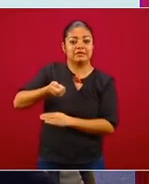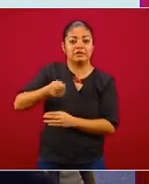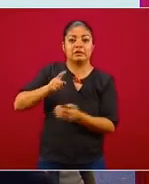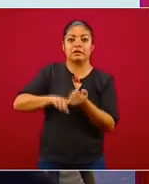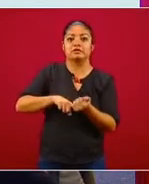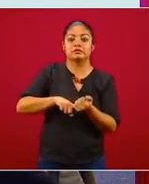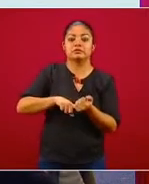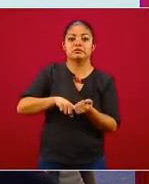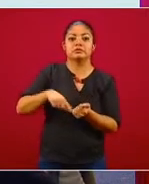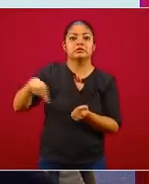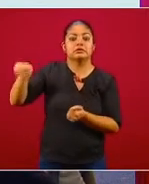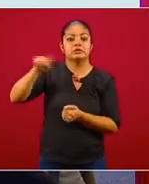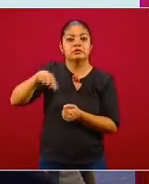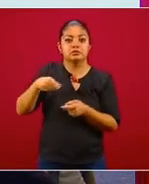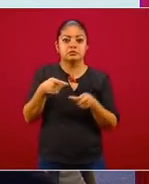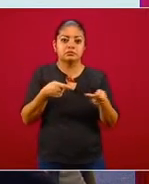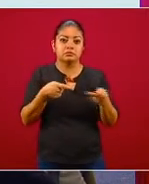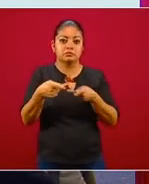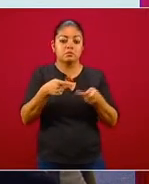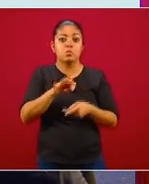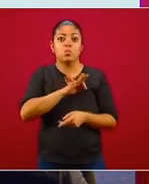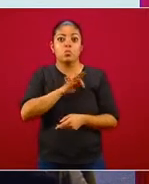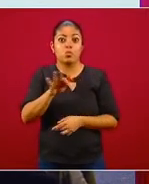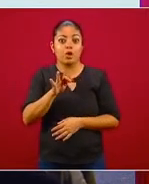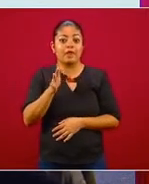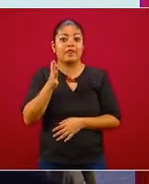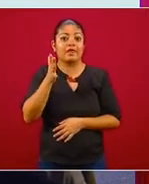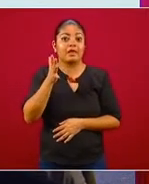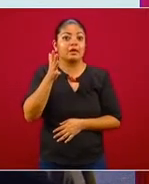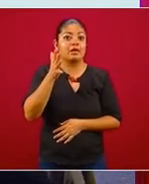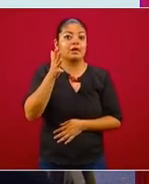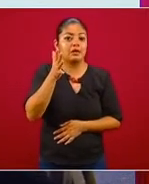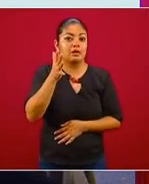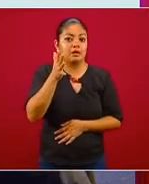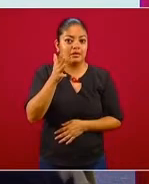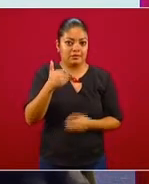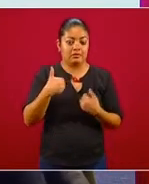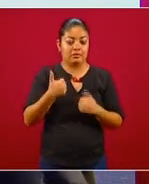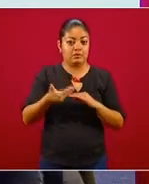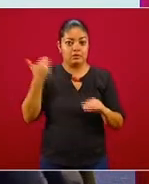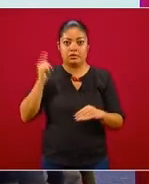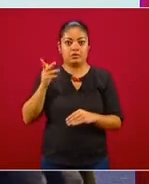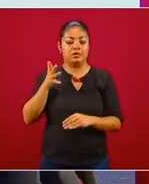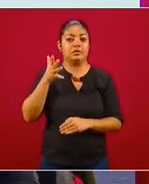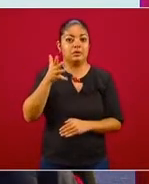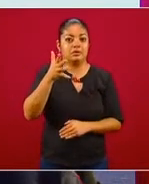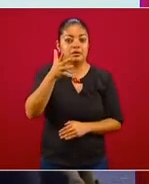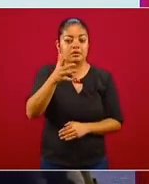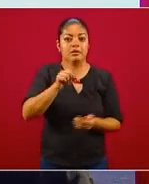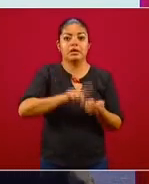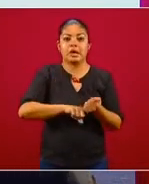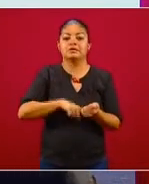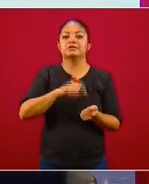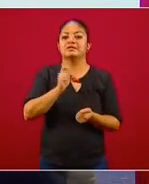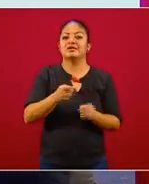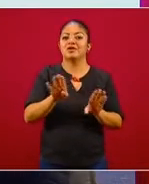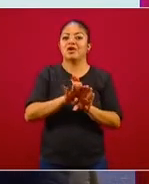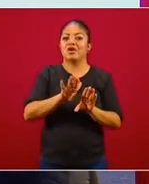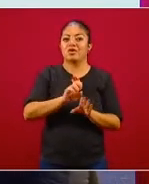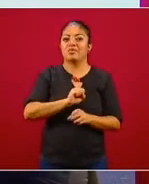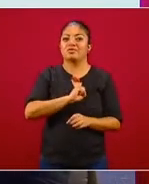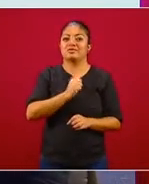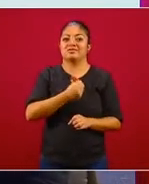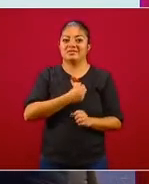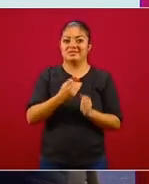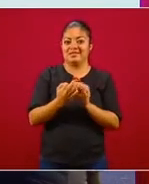let's remember what's the meaning of these curves. The curves represent the projection of what could